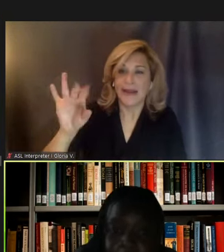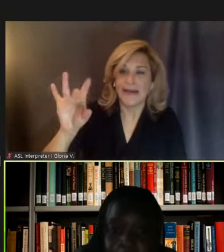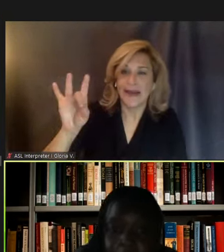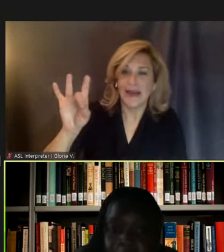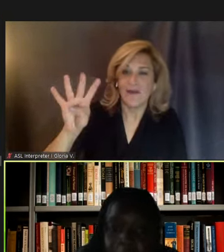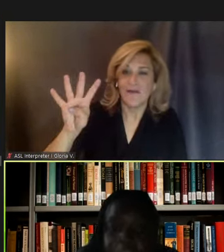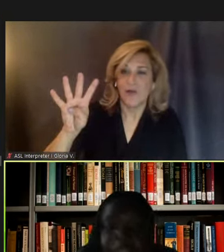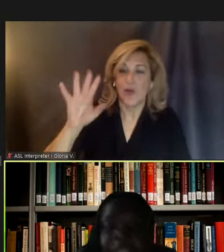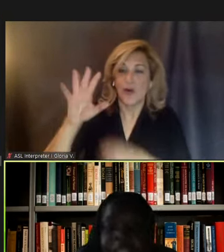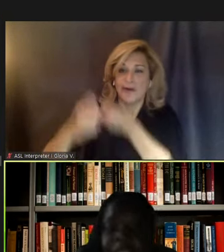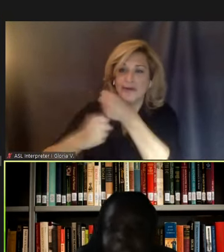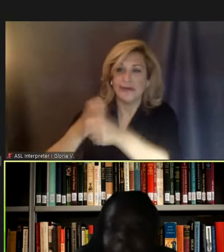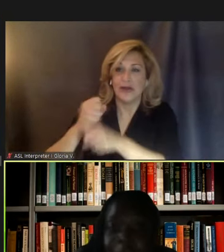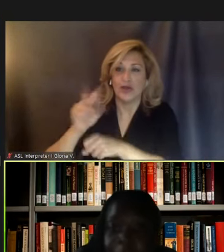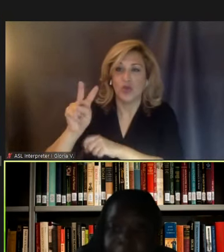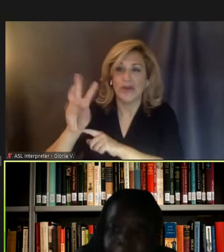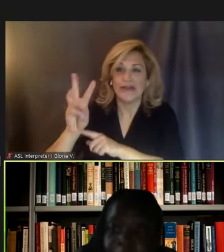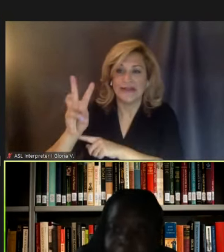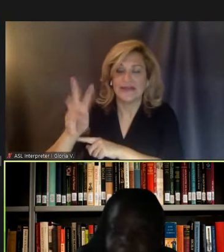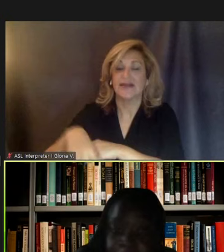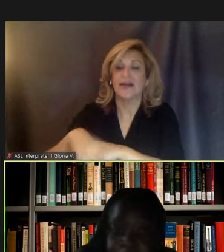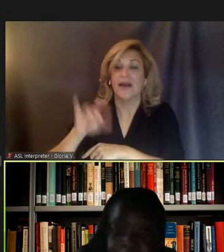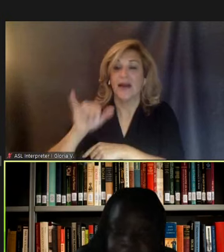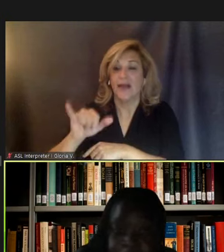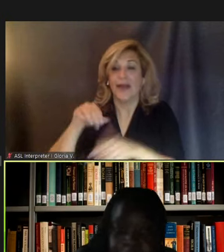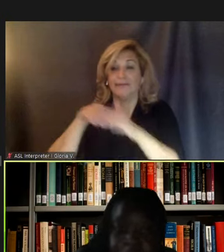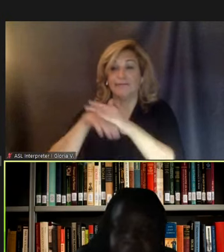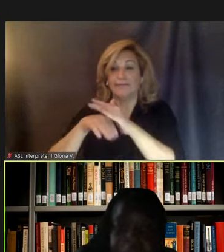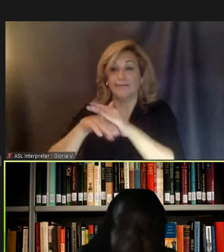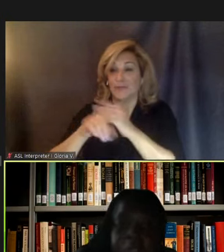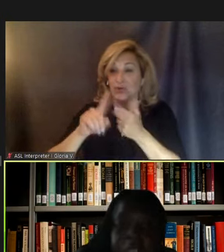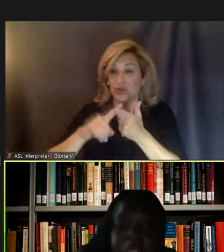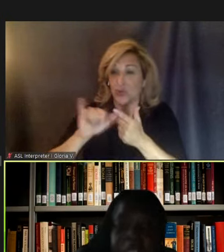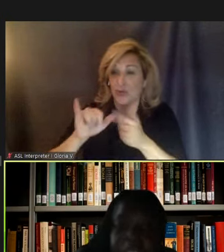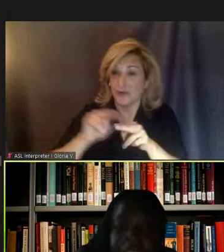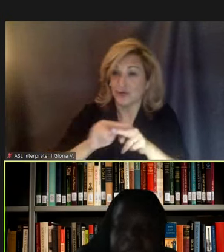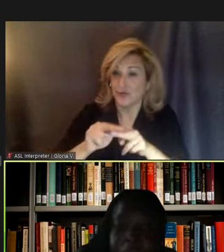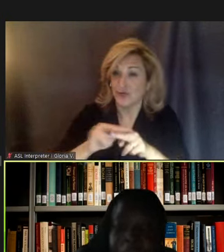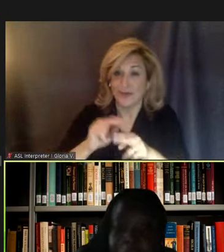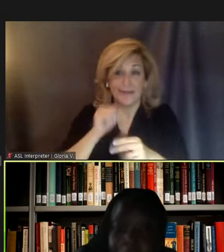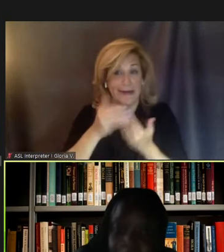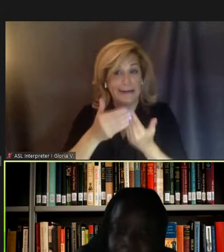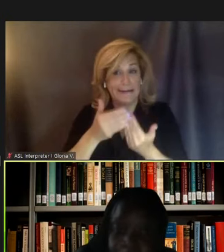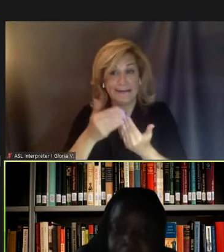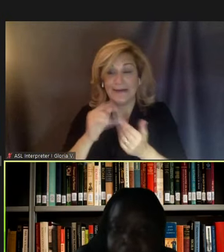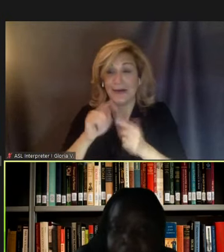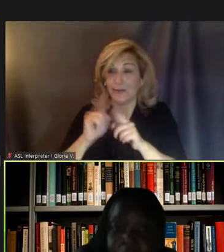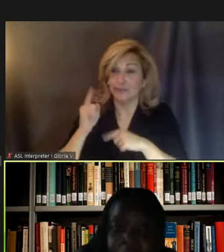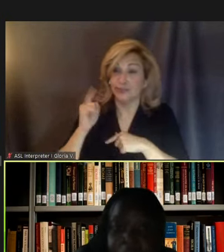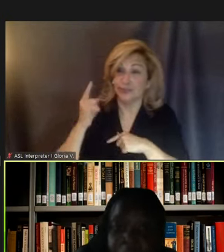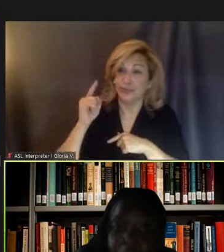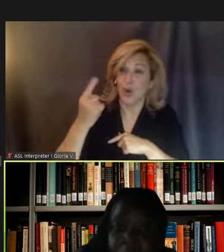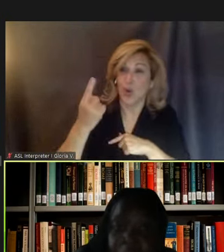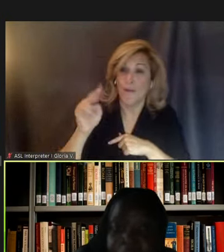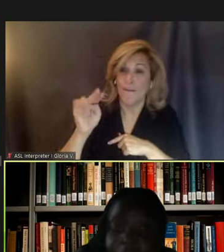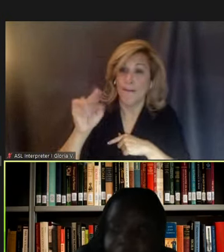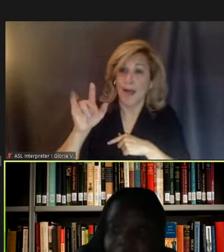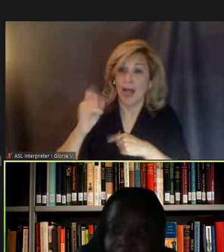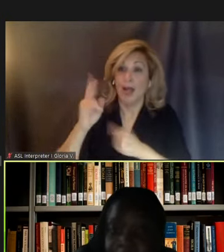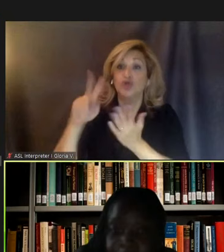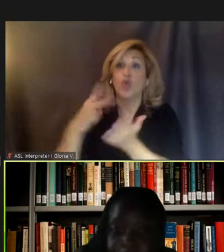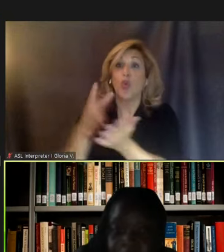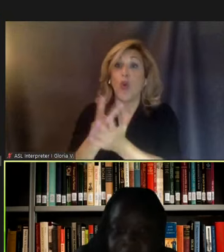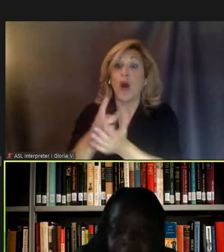years. Public transportation is not viable in my area. The closest public transportation is a mile away. It takes almost 2 hours to get